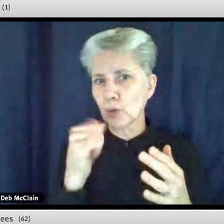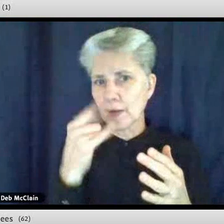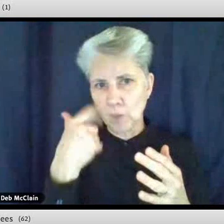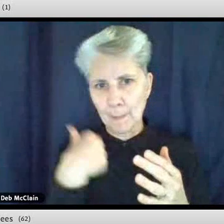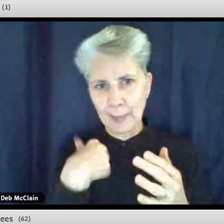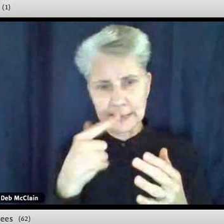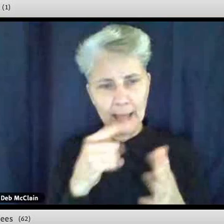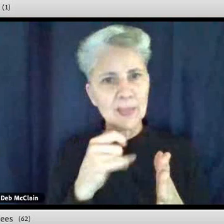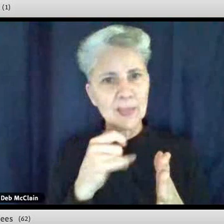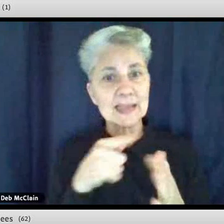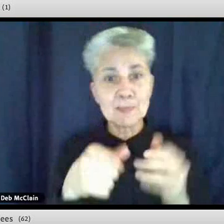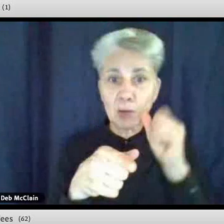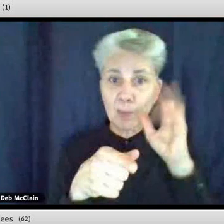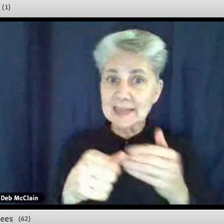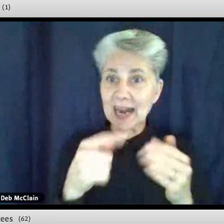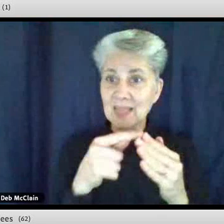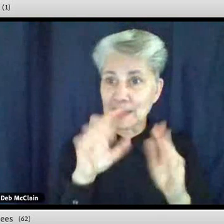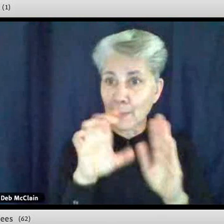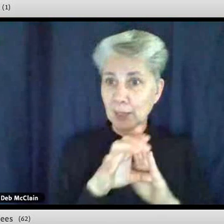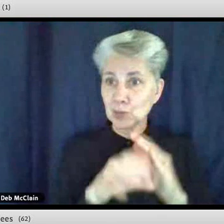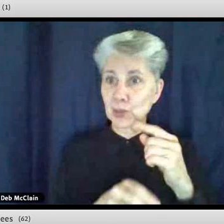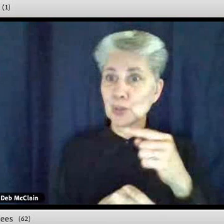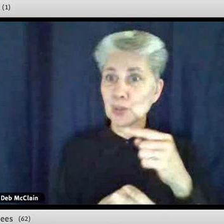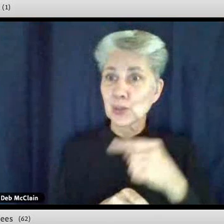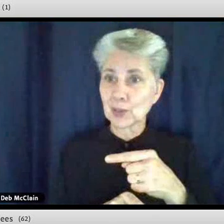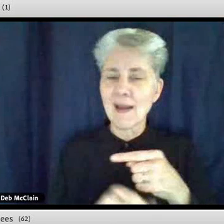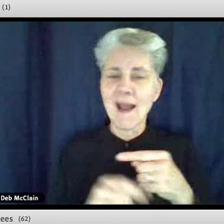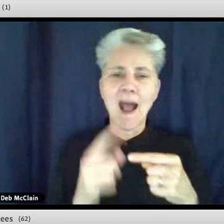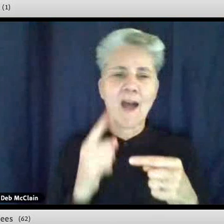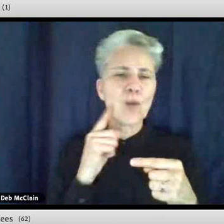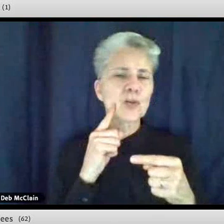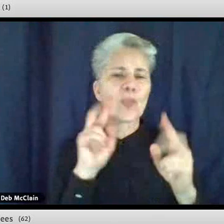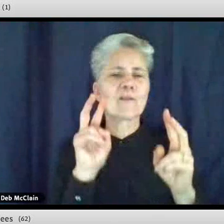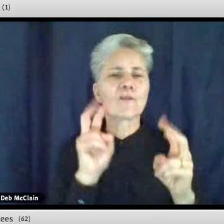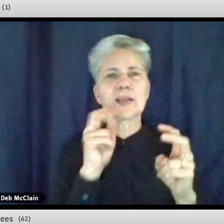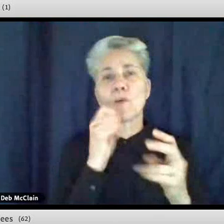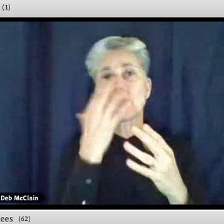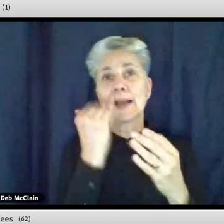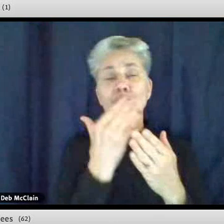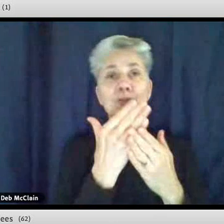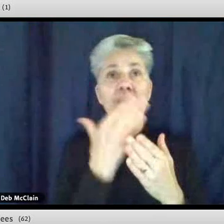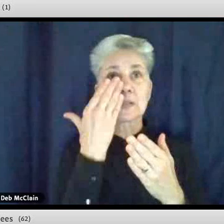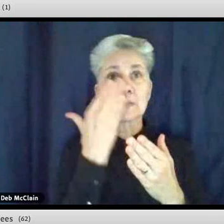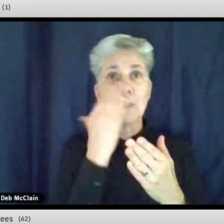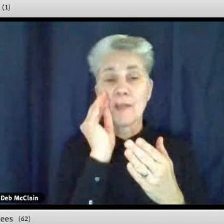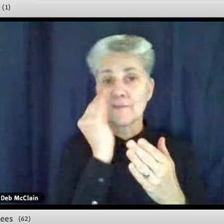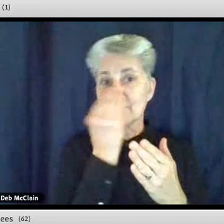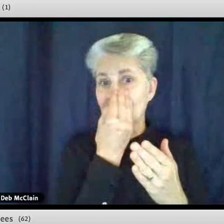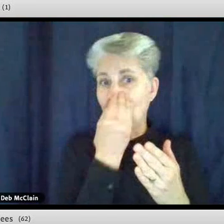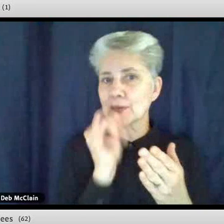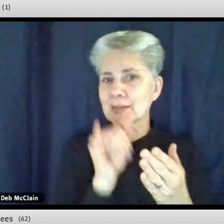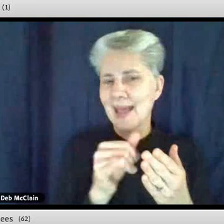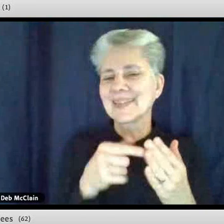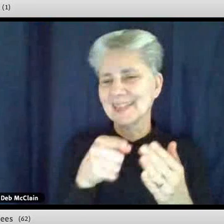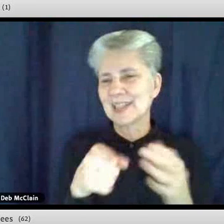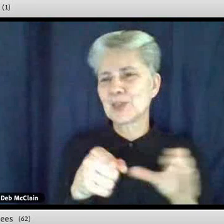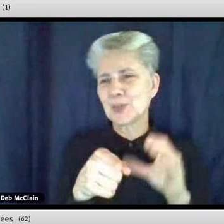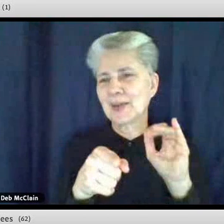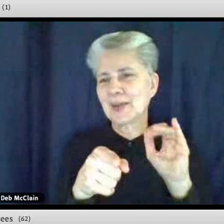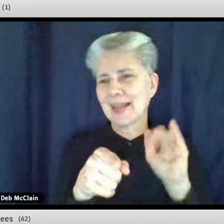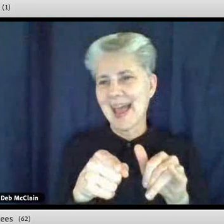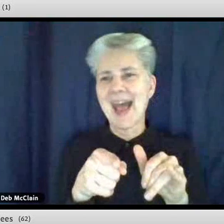lost in a book. I mean, that's what started this whole journey for me as a librarian. This is my grandson in this picture. I've always heard the